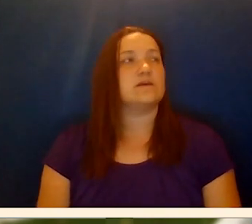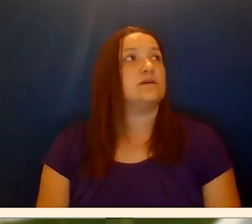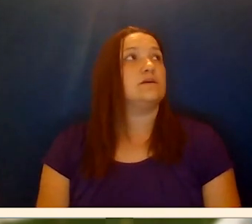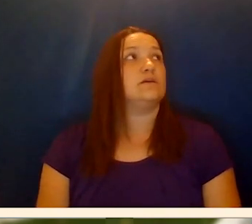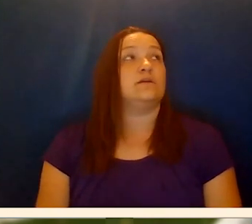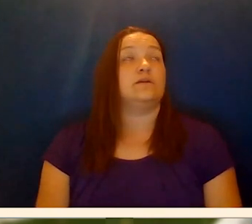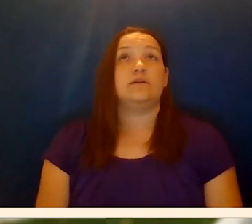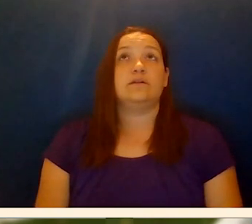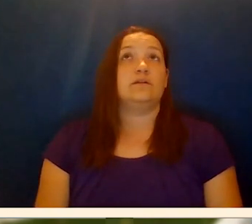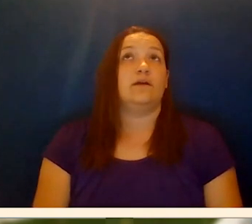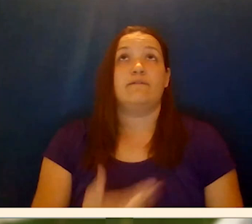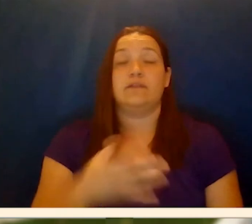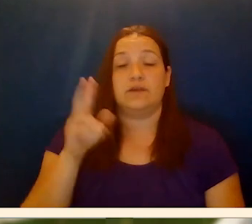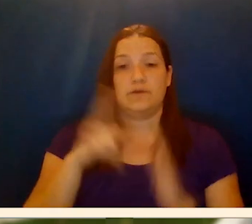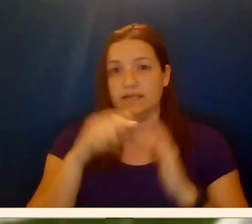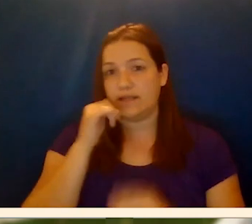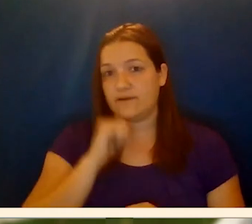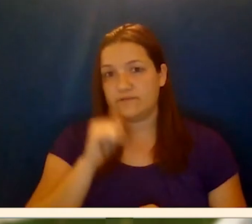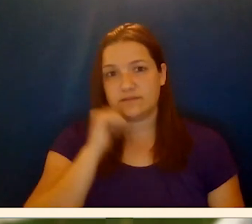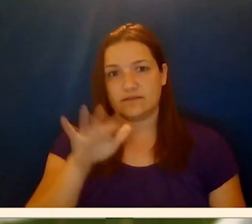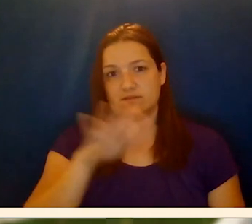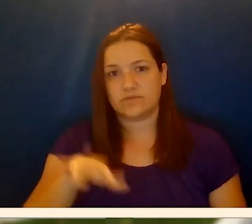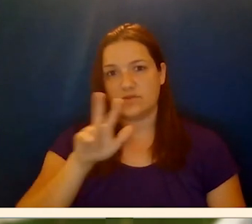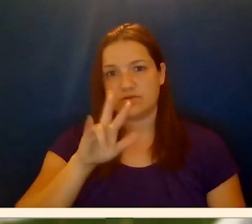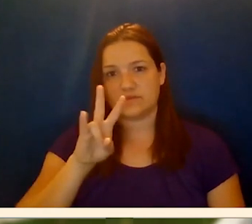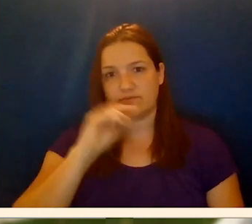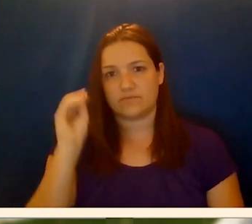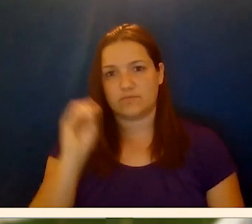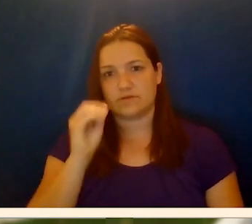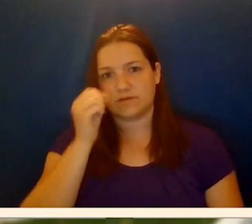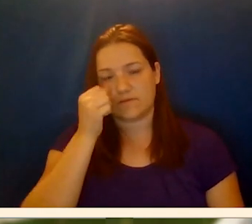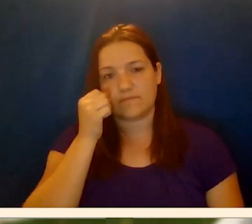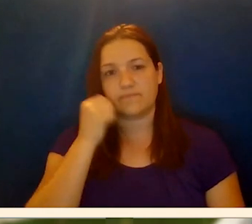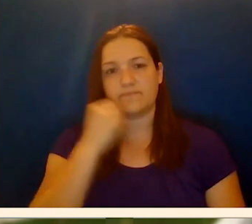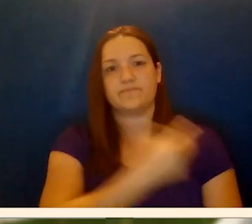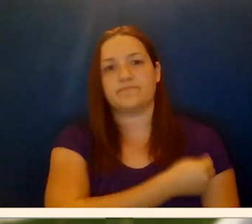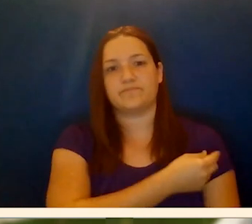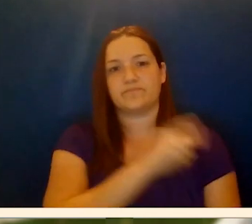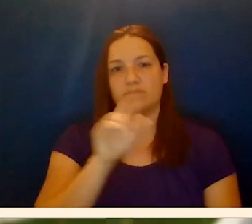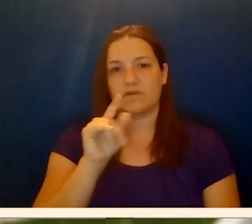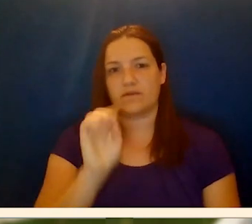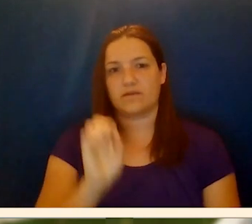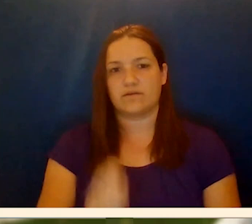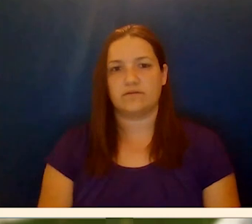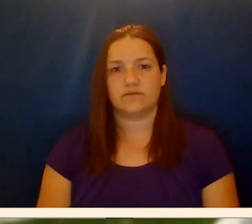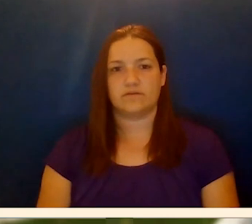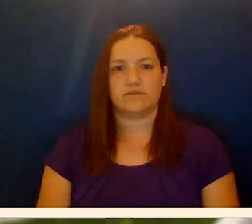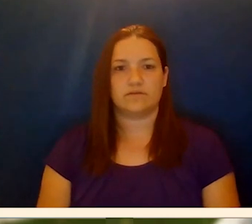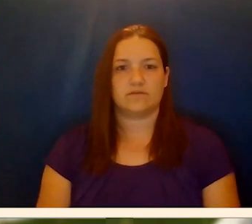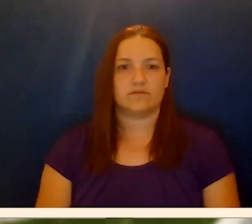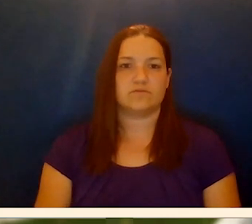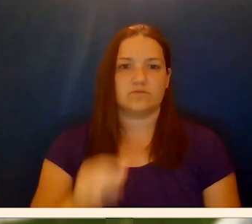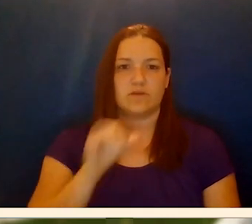that 37% vaccination rate. So I don't really see any uptick. I mean, obviously,